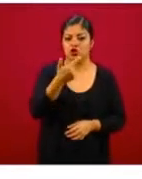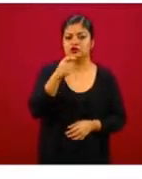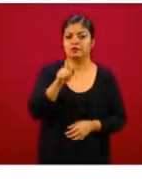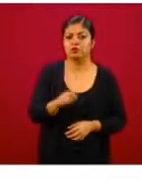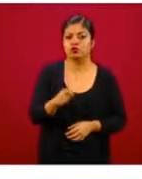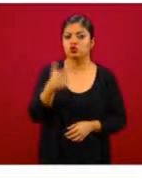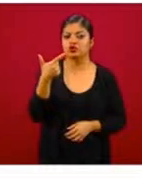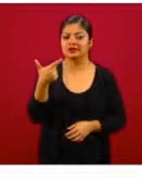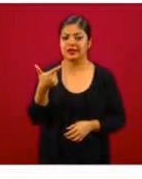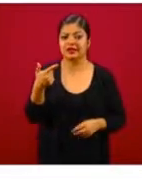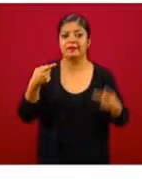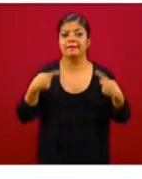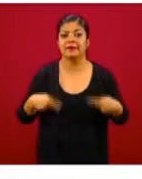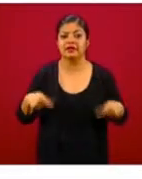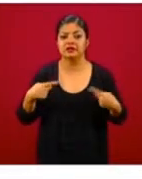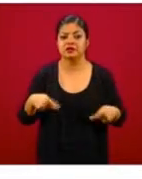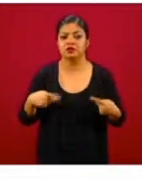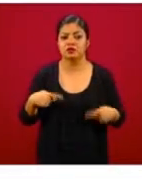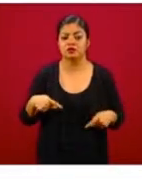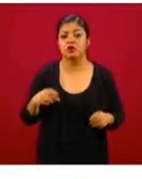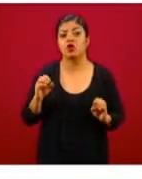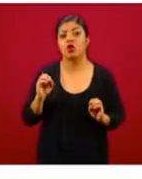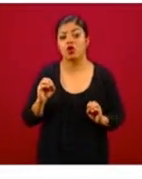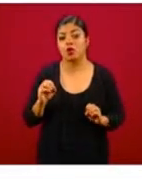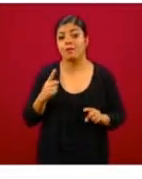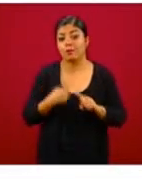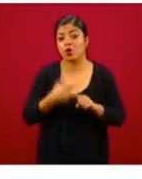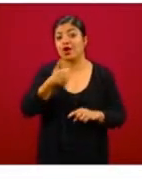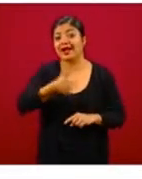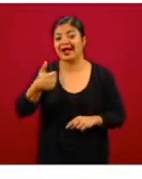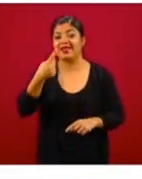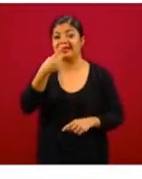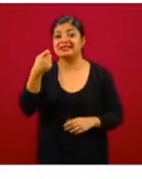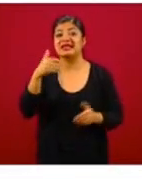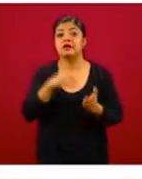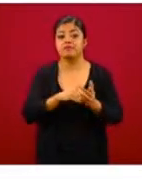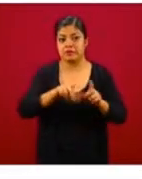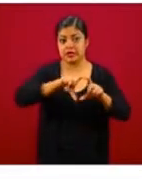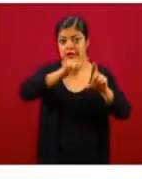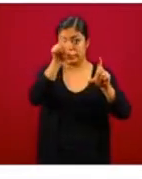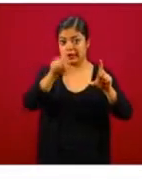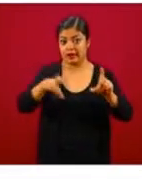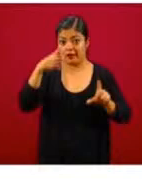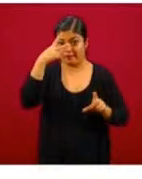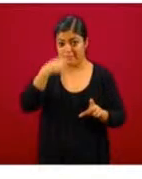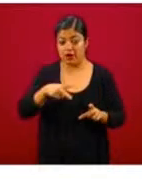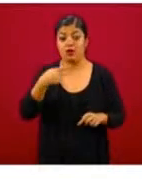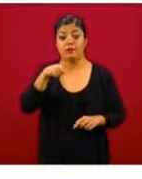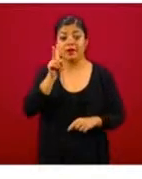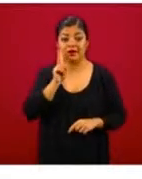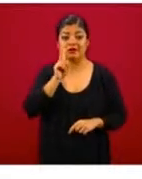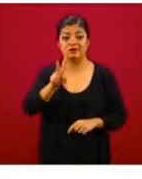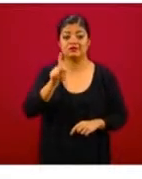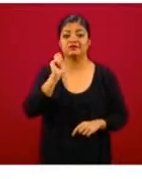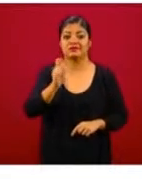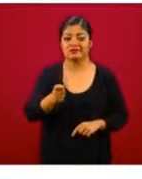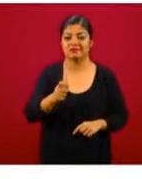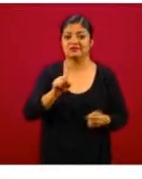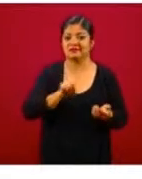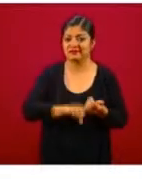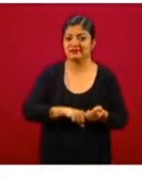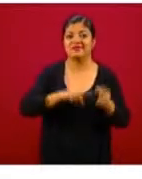per 10,000 inhabitants. There's 12.7 people or cases per